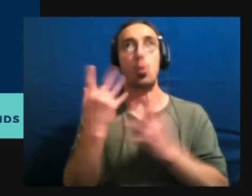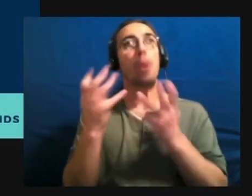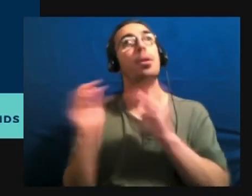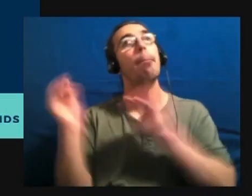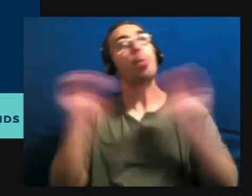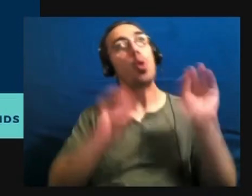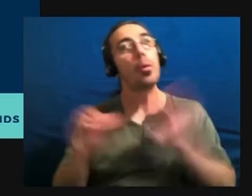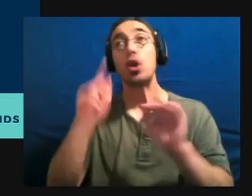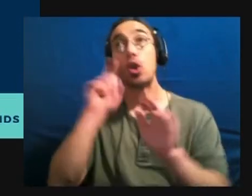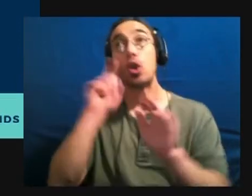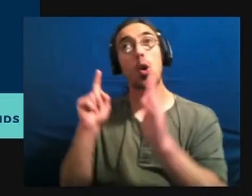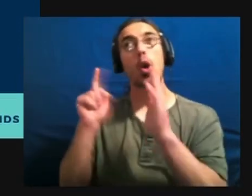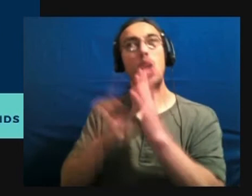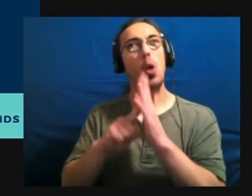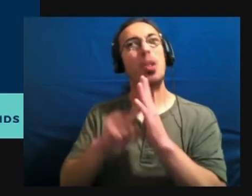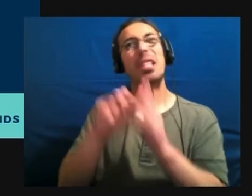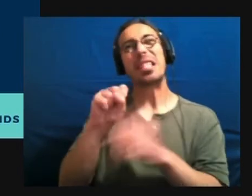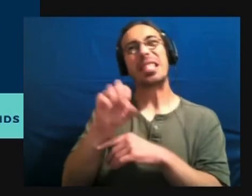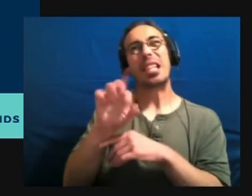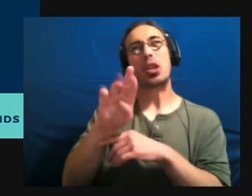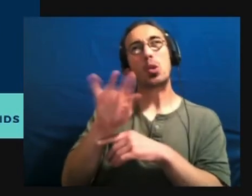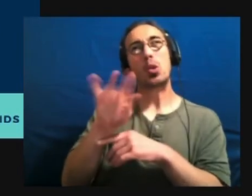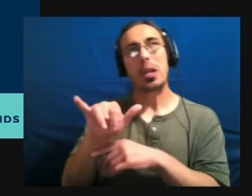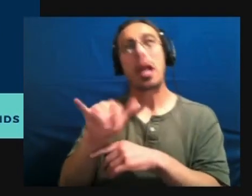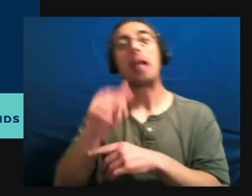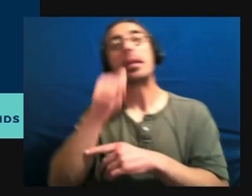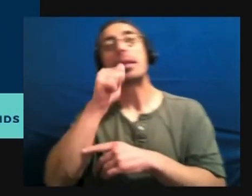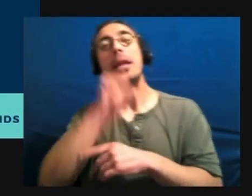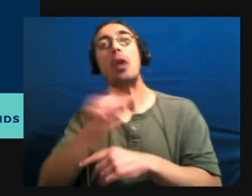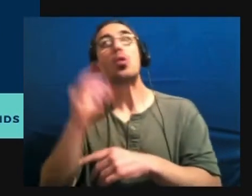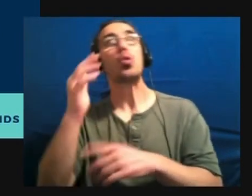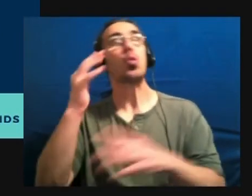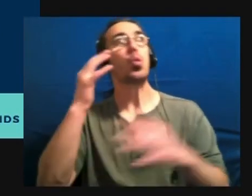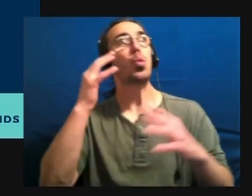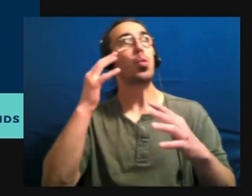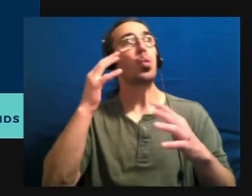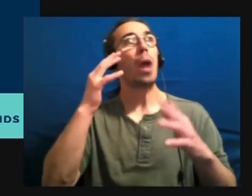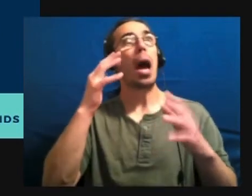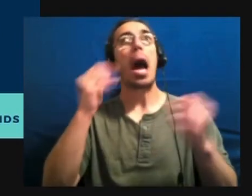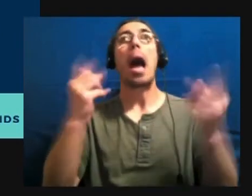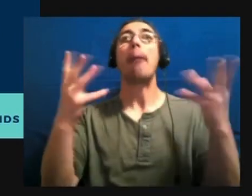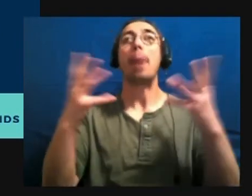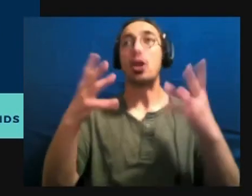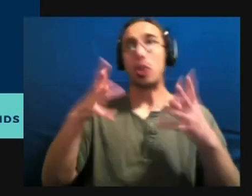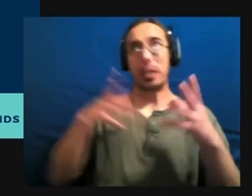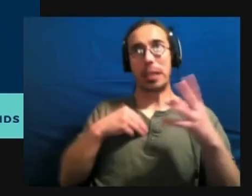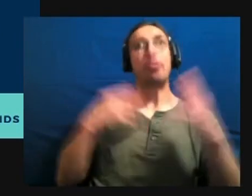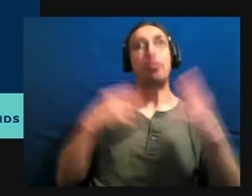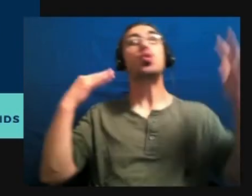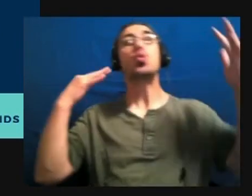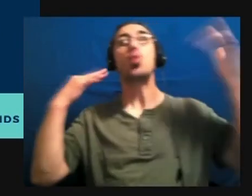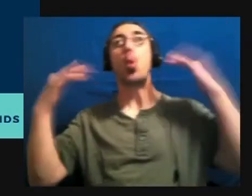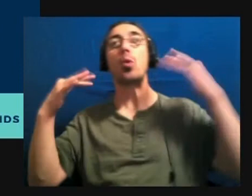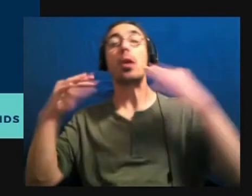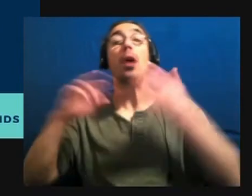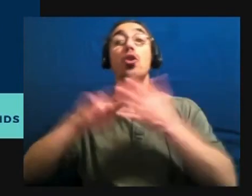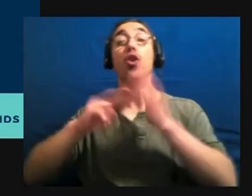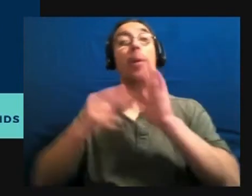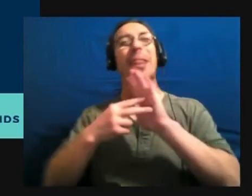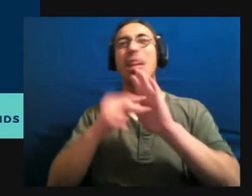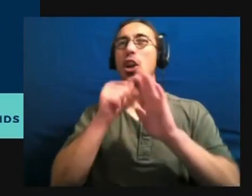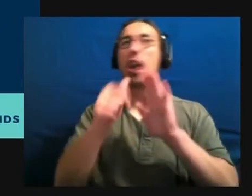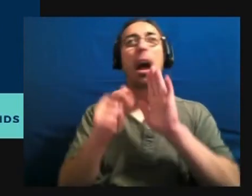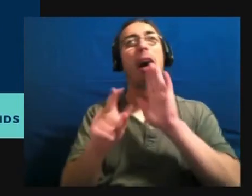differences, and tolerance to noise and things like that. I wouldn't call any of that alarm bells, though.